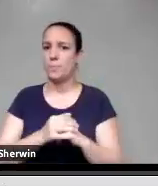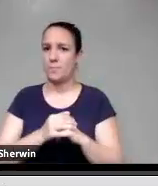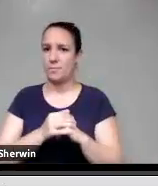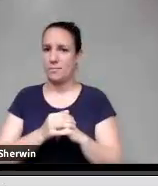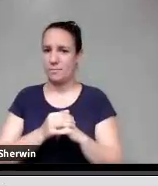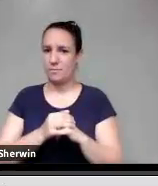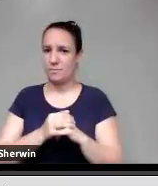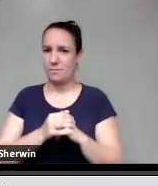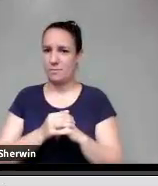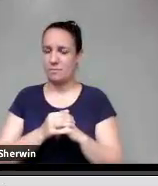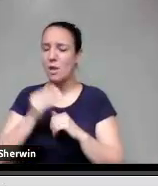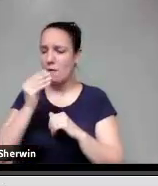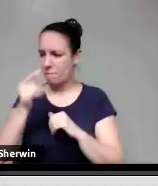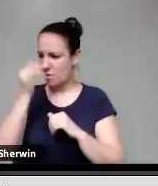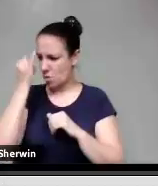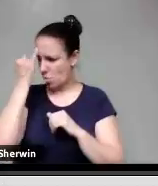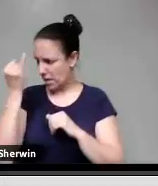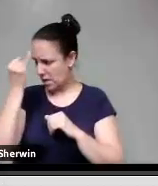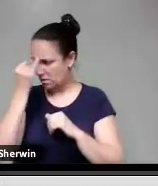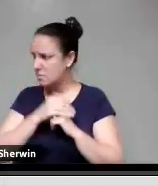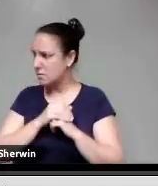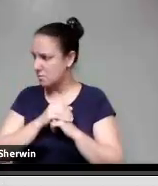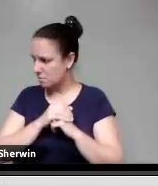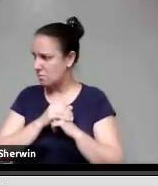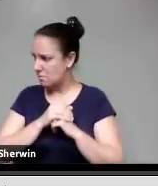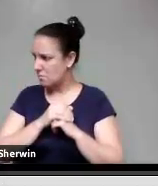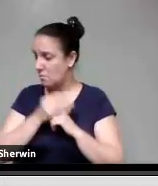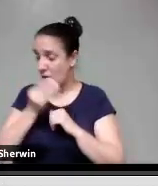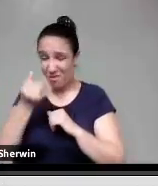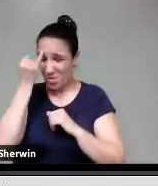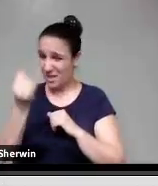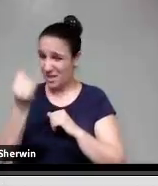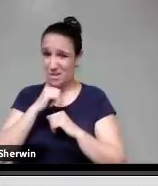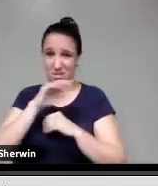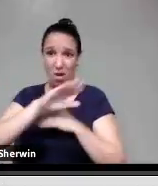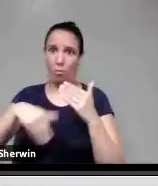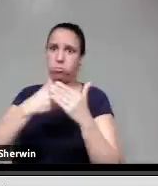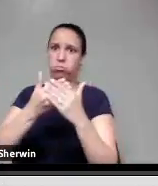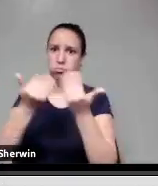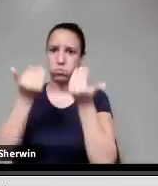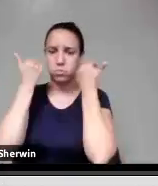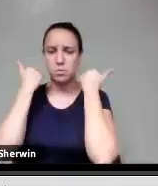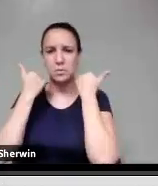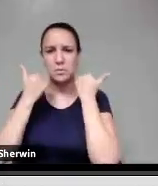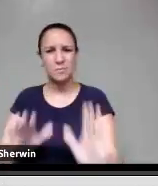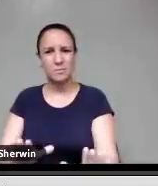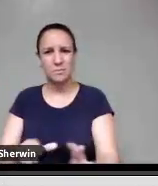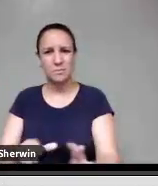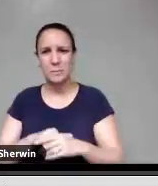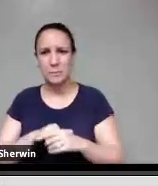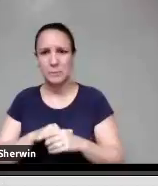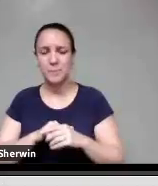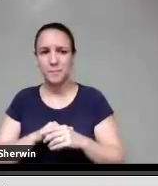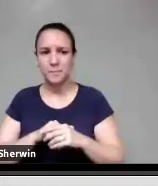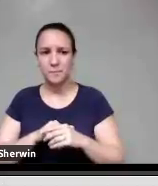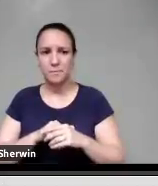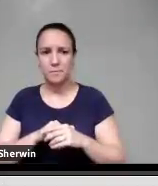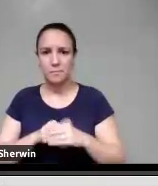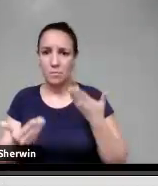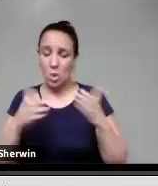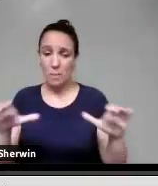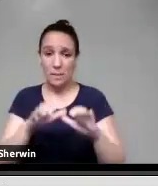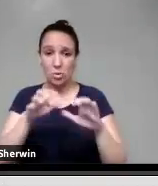what, that's an area I really think we should look at. Let's take a look at that one first, see what we can find out, do a survey. Is there